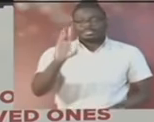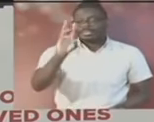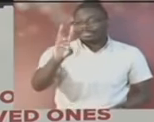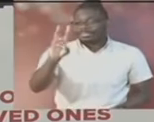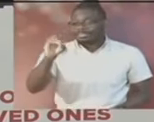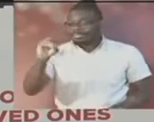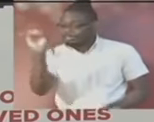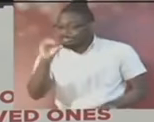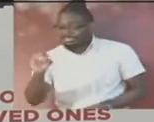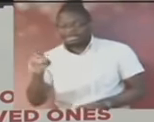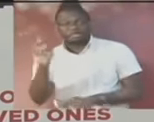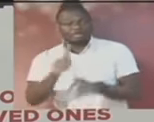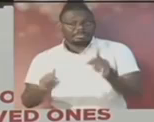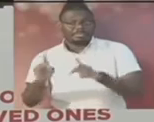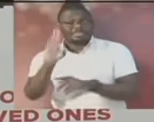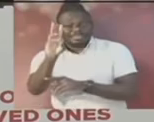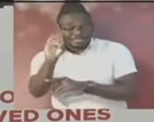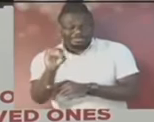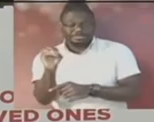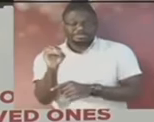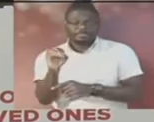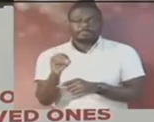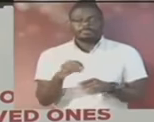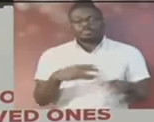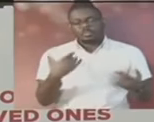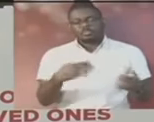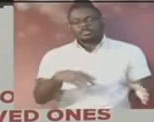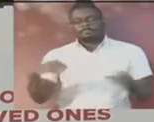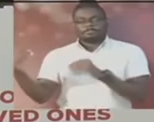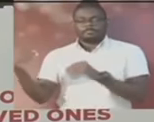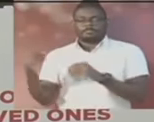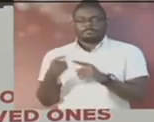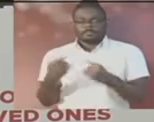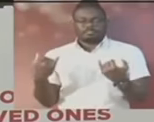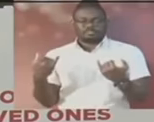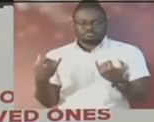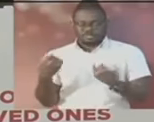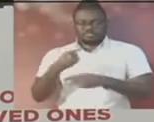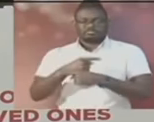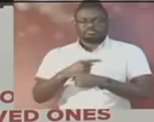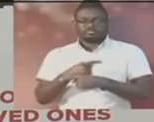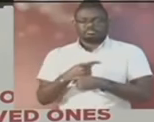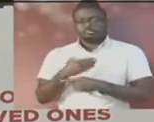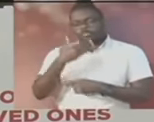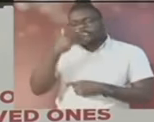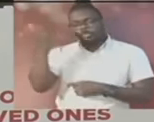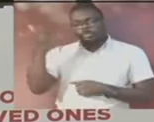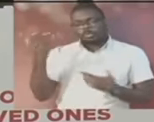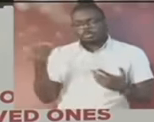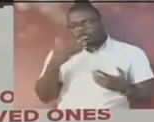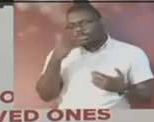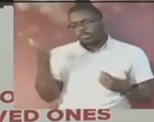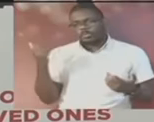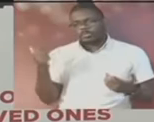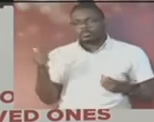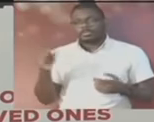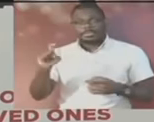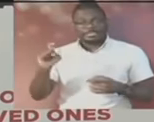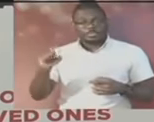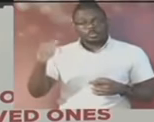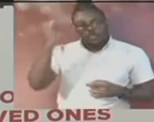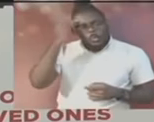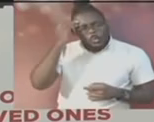persons are discharged on a daily basis. And I'd like to bring the point of the gravity of the situation